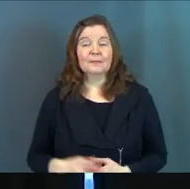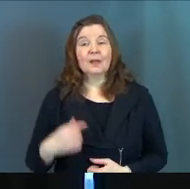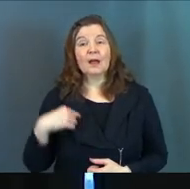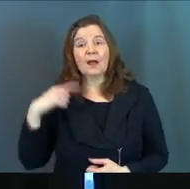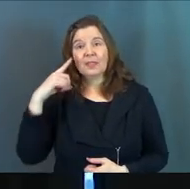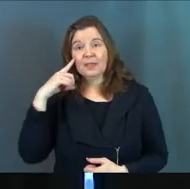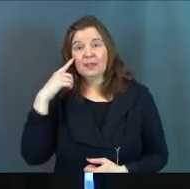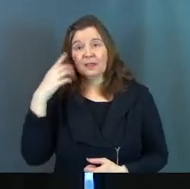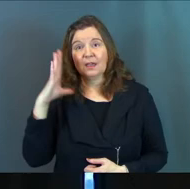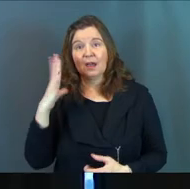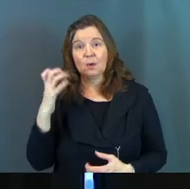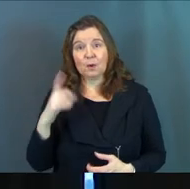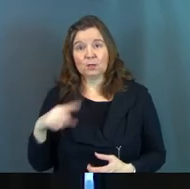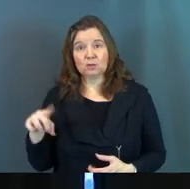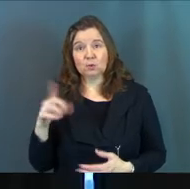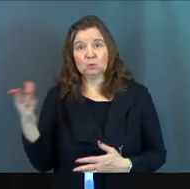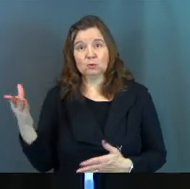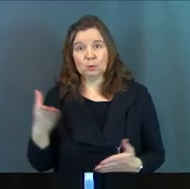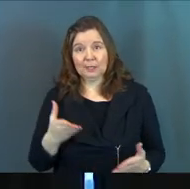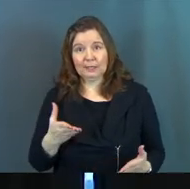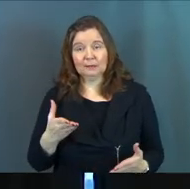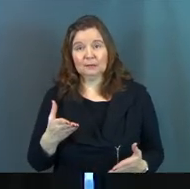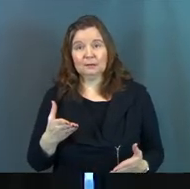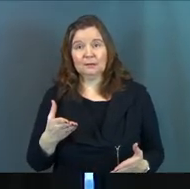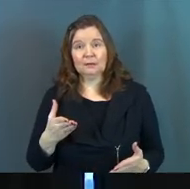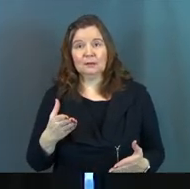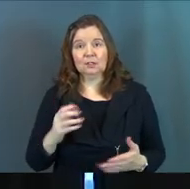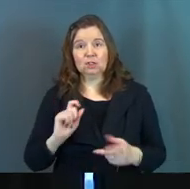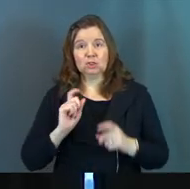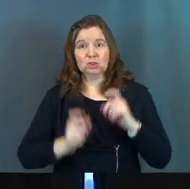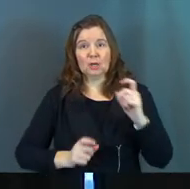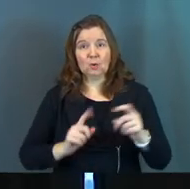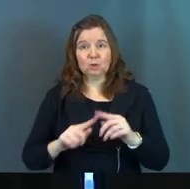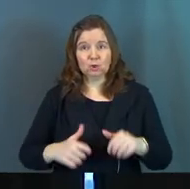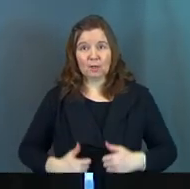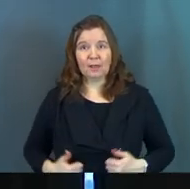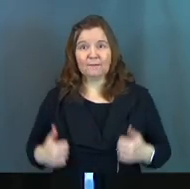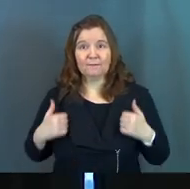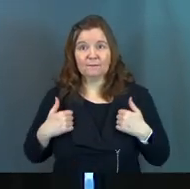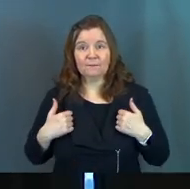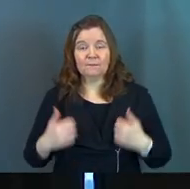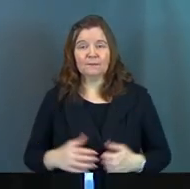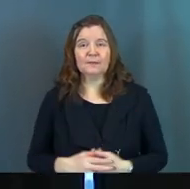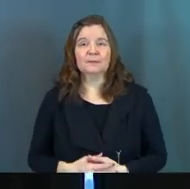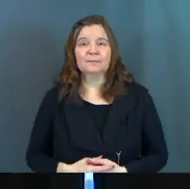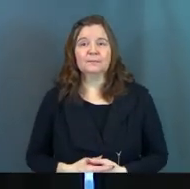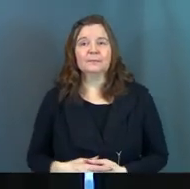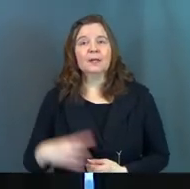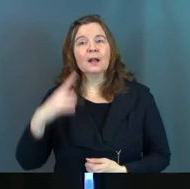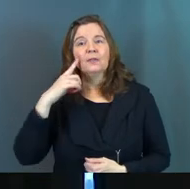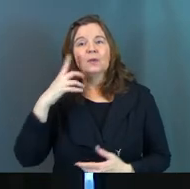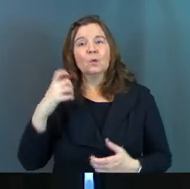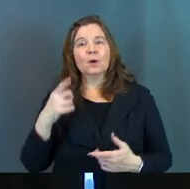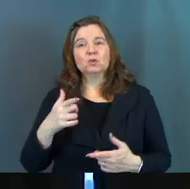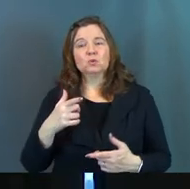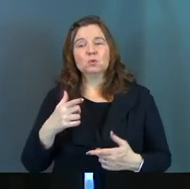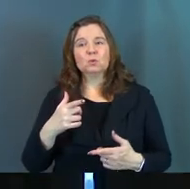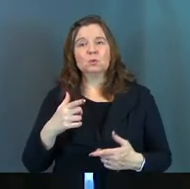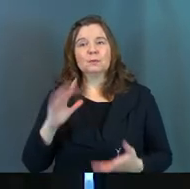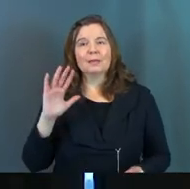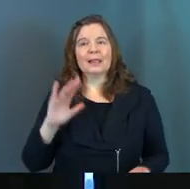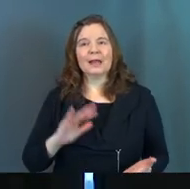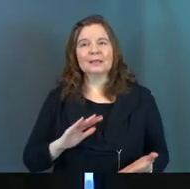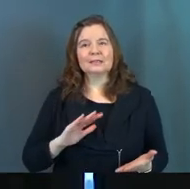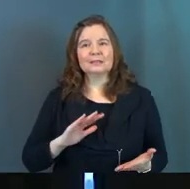I think God wants you to bring generosity into your life. And I think he wants you to be